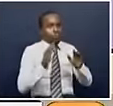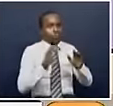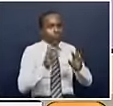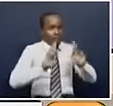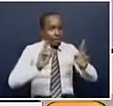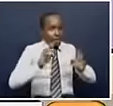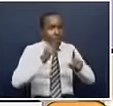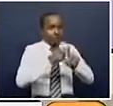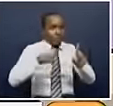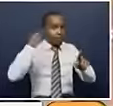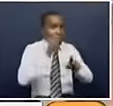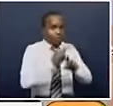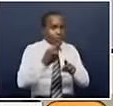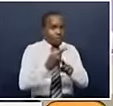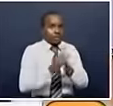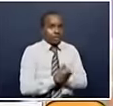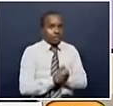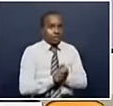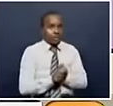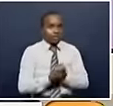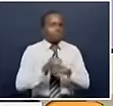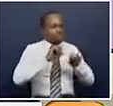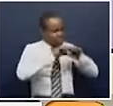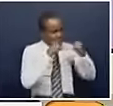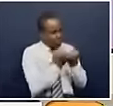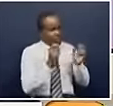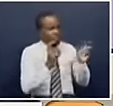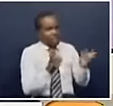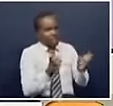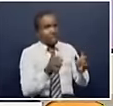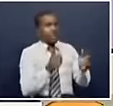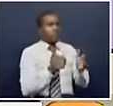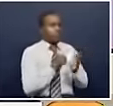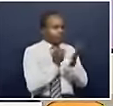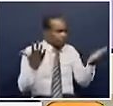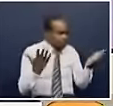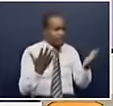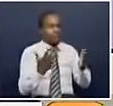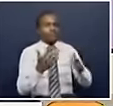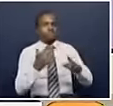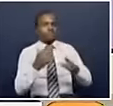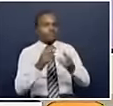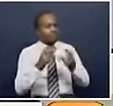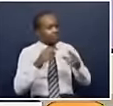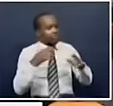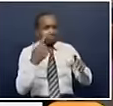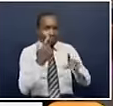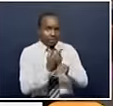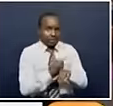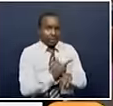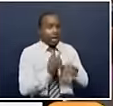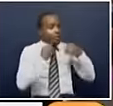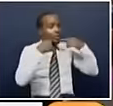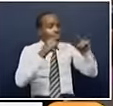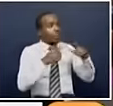From next week, we'll be announcing. On social media or? Social media, print, you know, we'll be advertising, we'll be in the newspapers, and we'll be telling